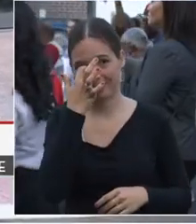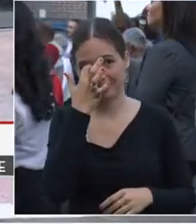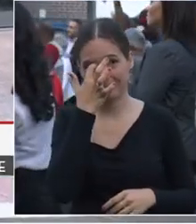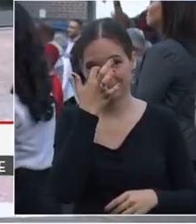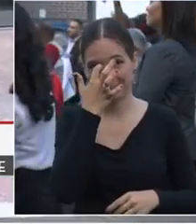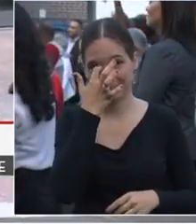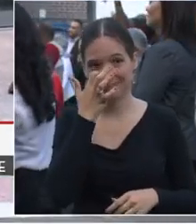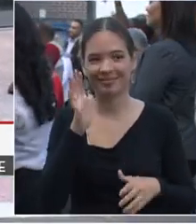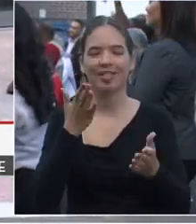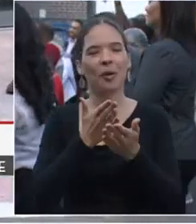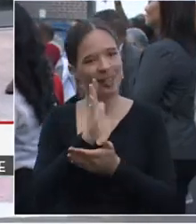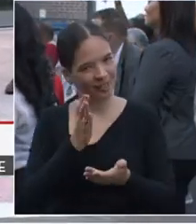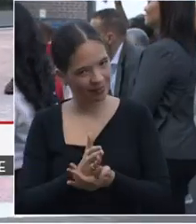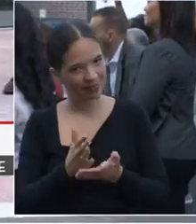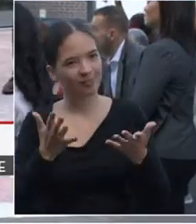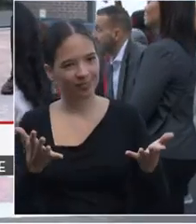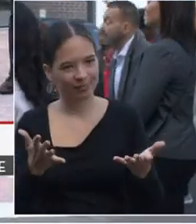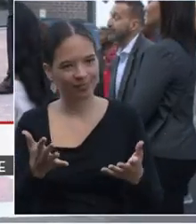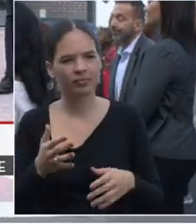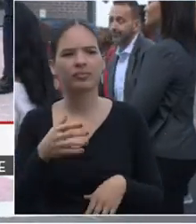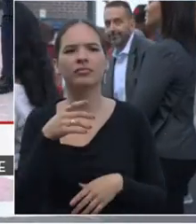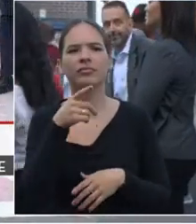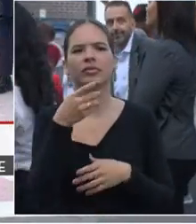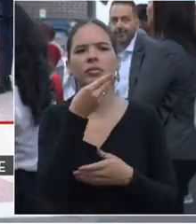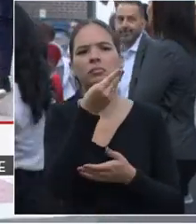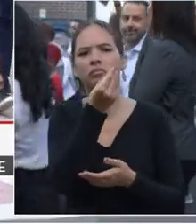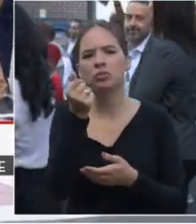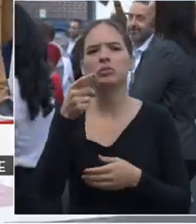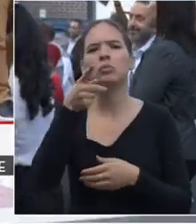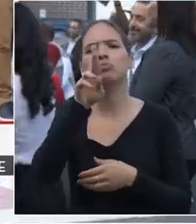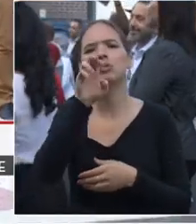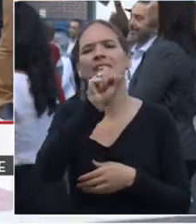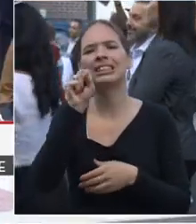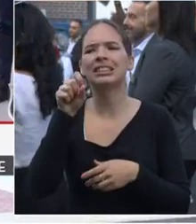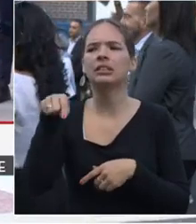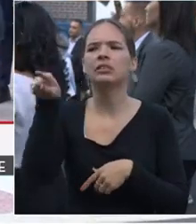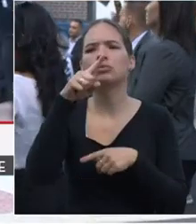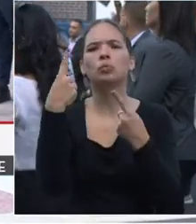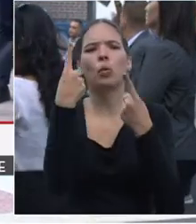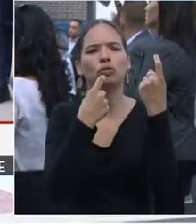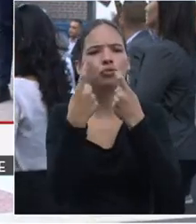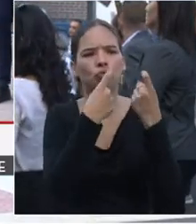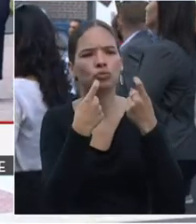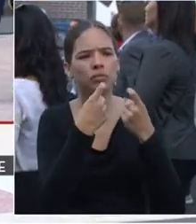All right, we can take a few press questions. Let me invite my DMPED team up.